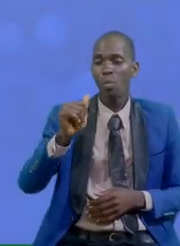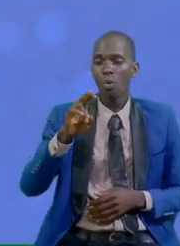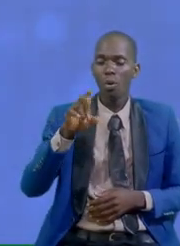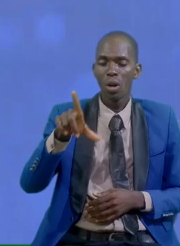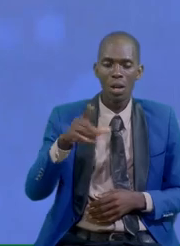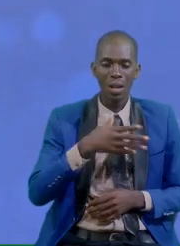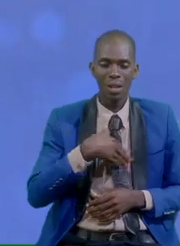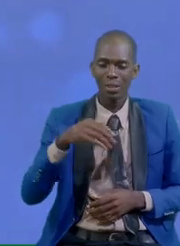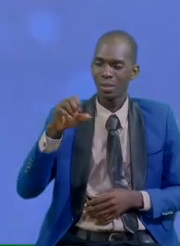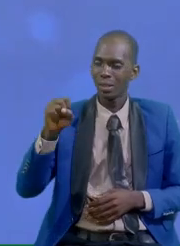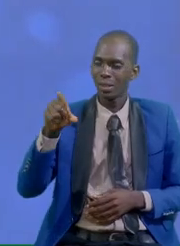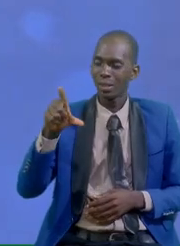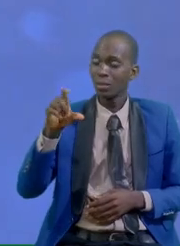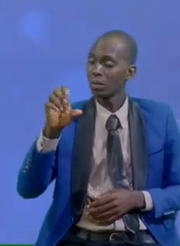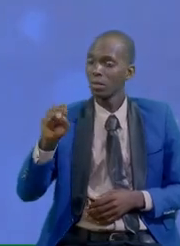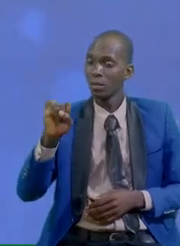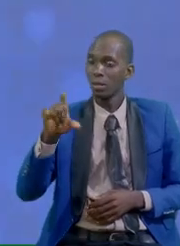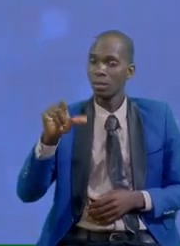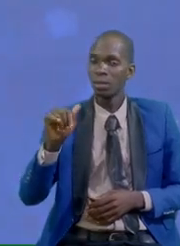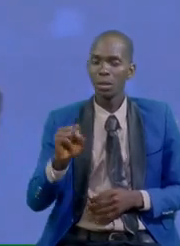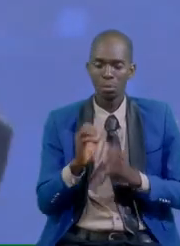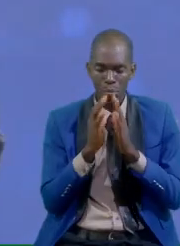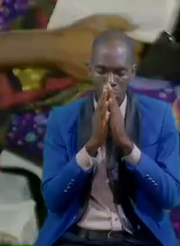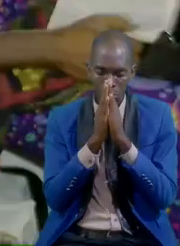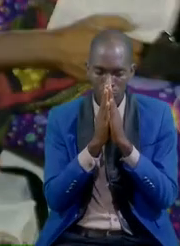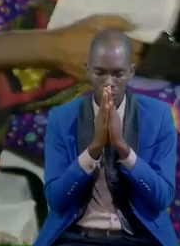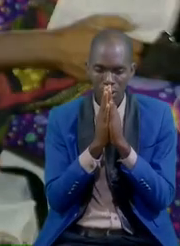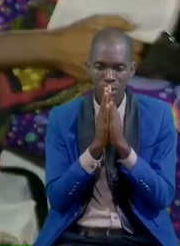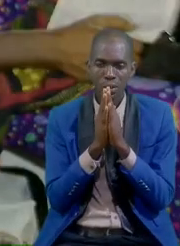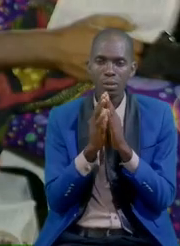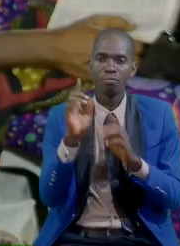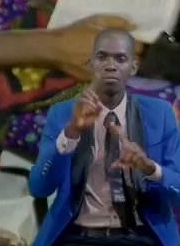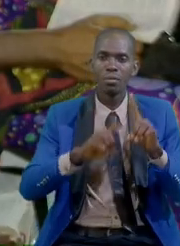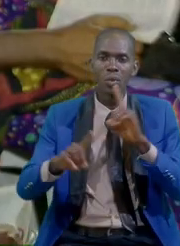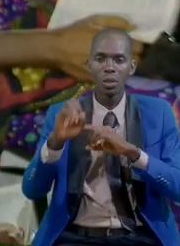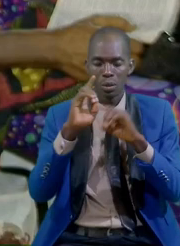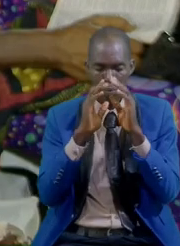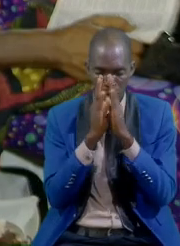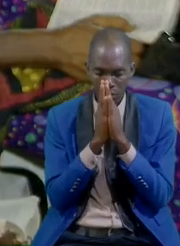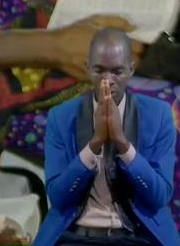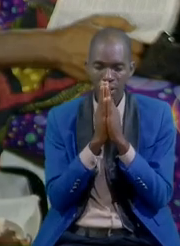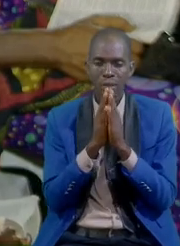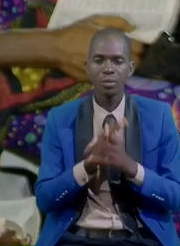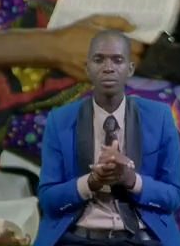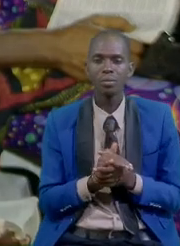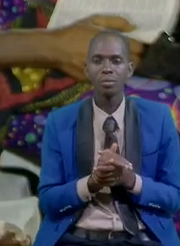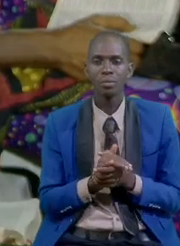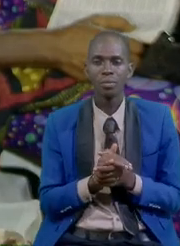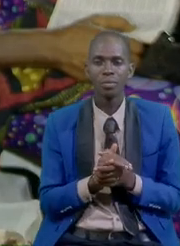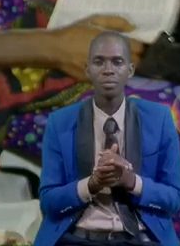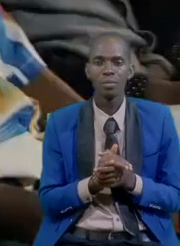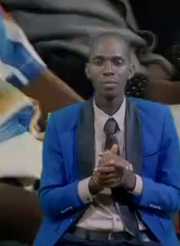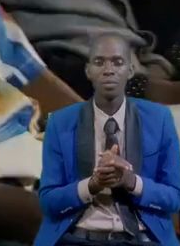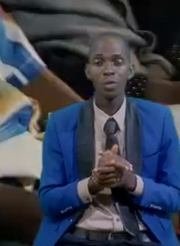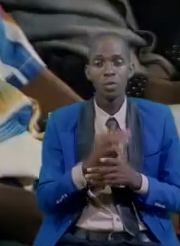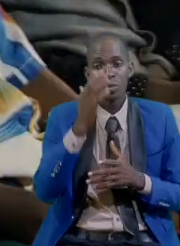Silas prayed. Say, pray. You know, and some